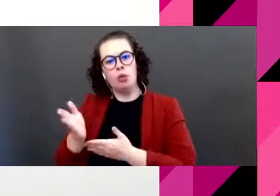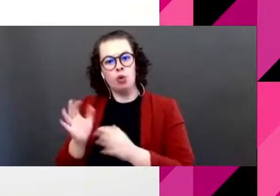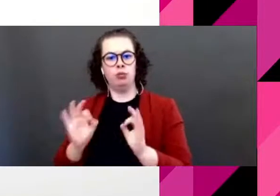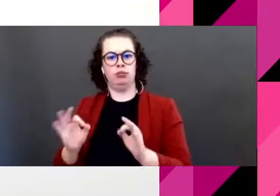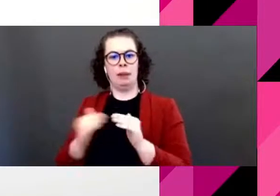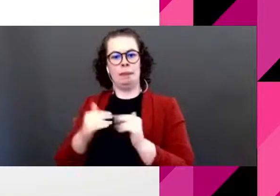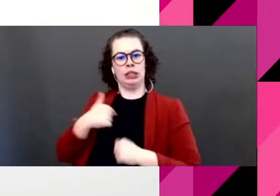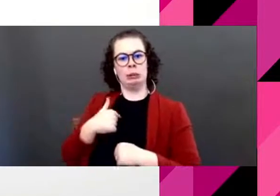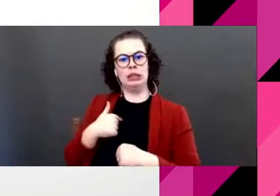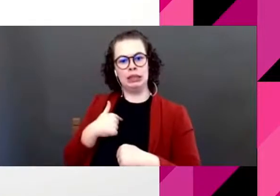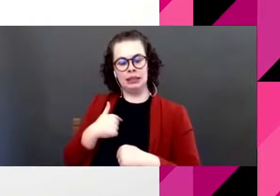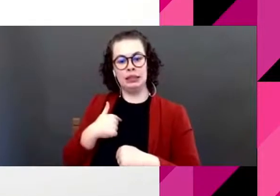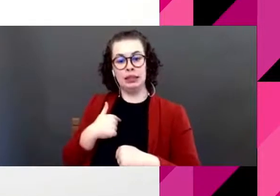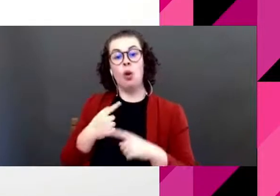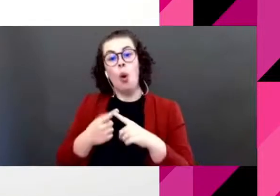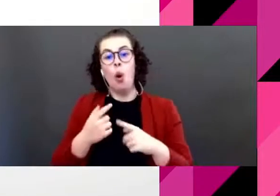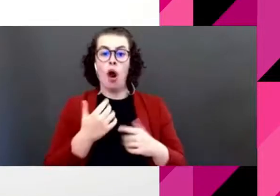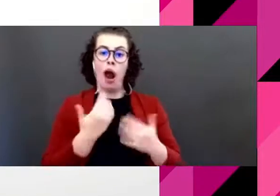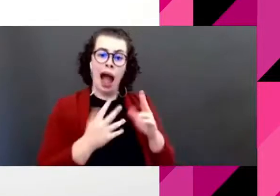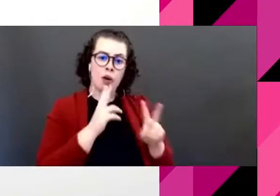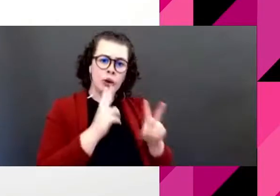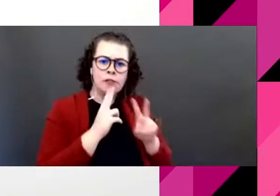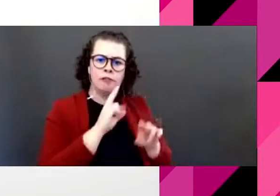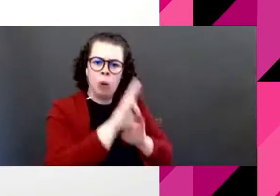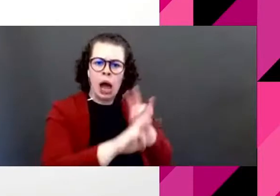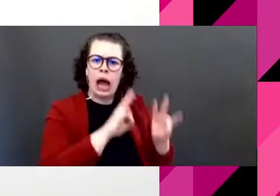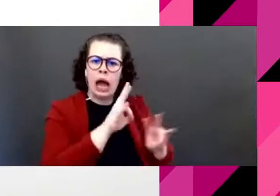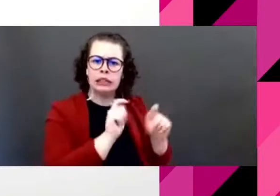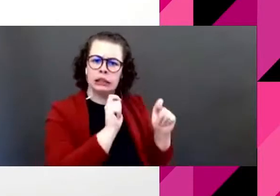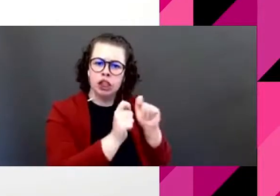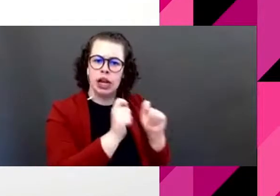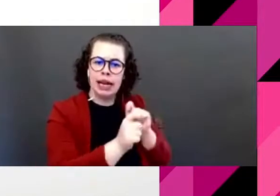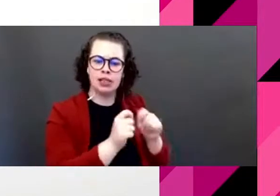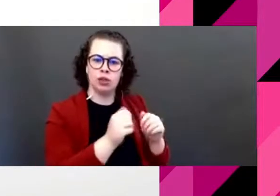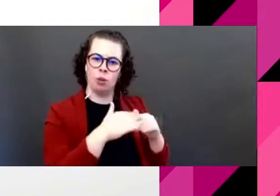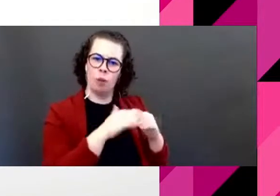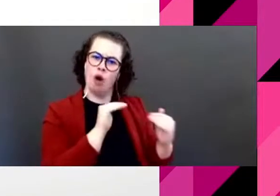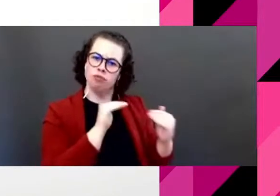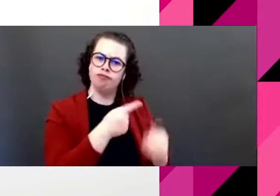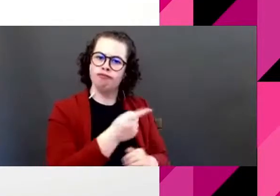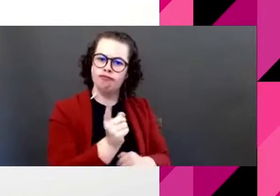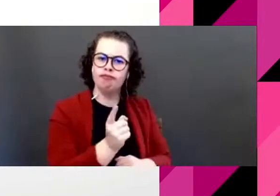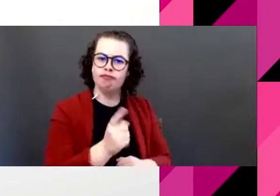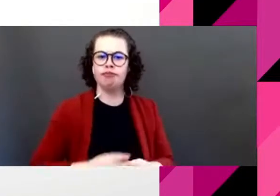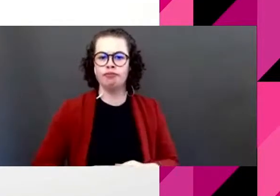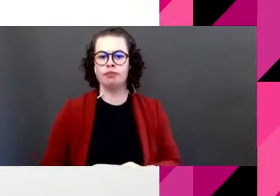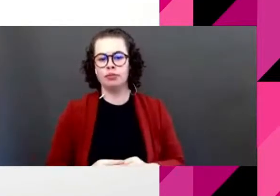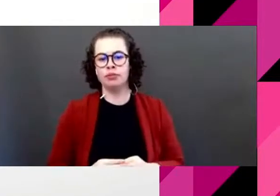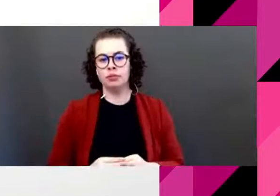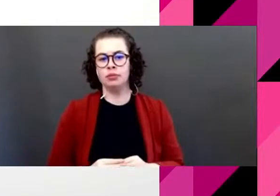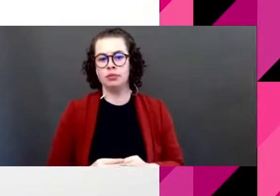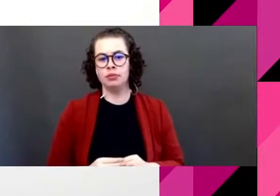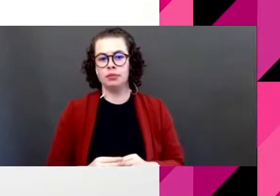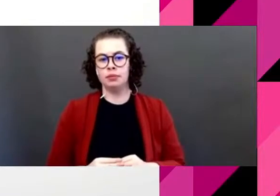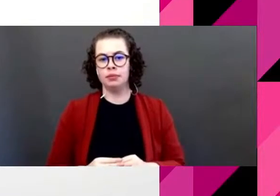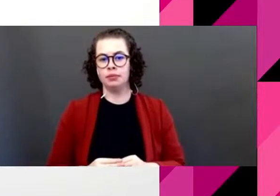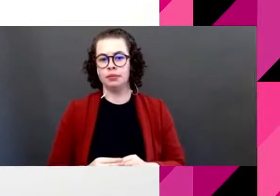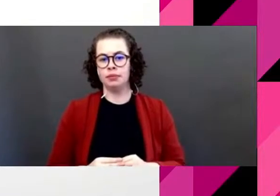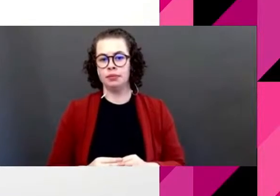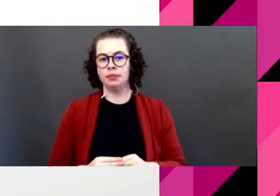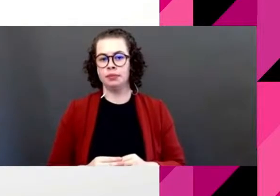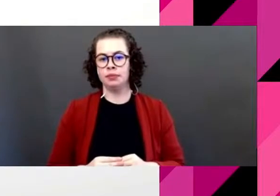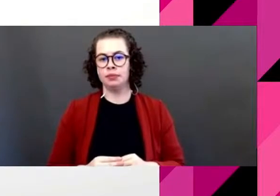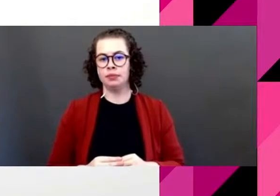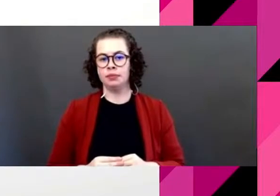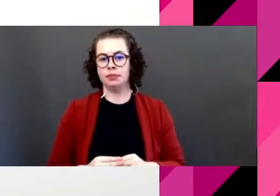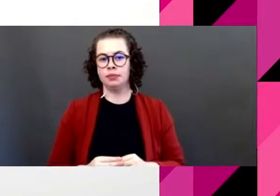of questioning or making interviews to those that might need that. In some cases, the use of technology, the